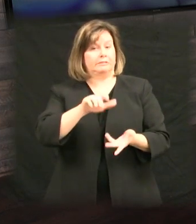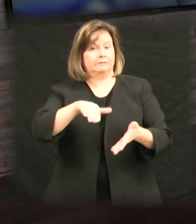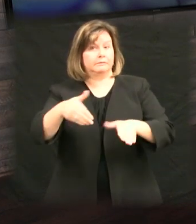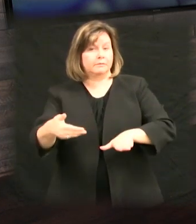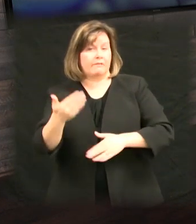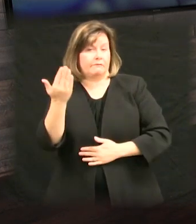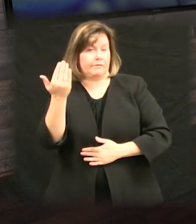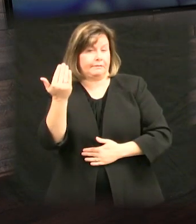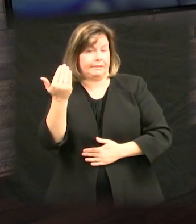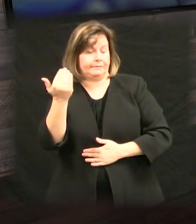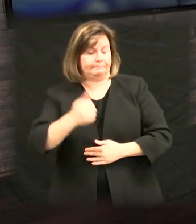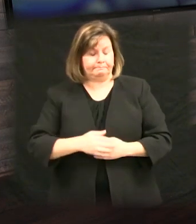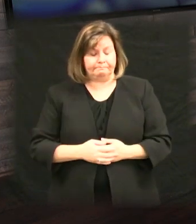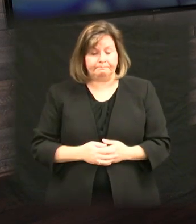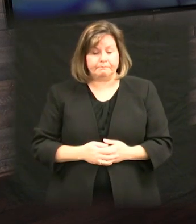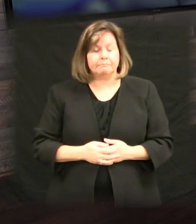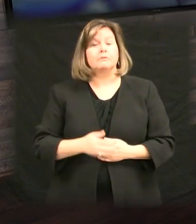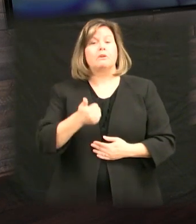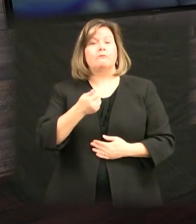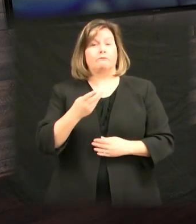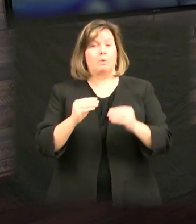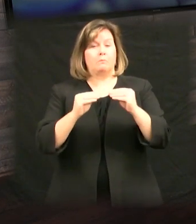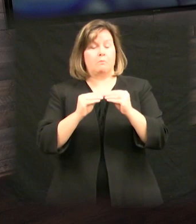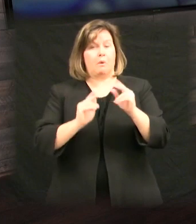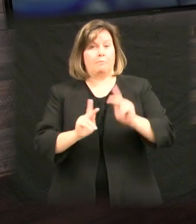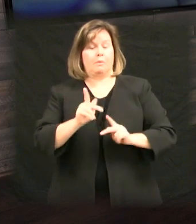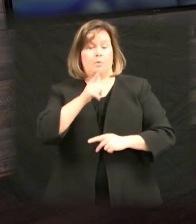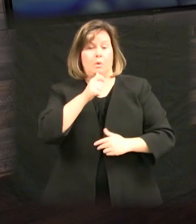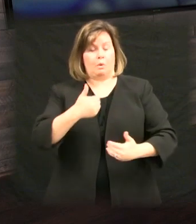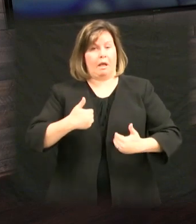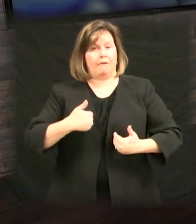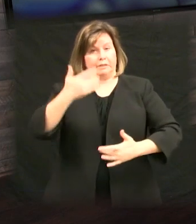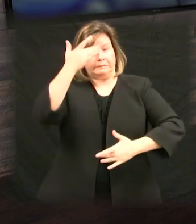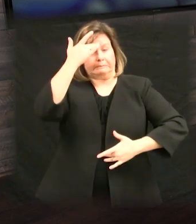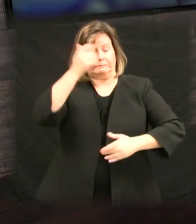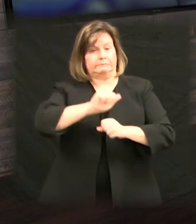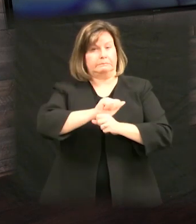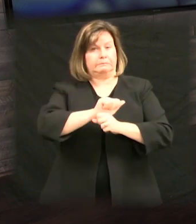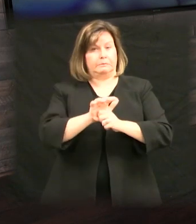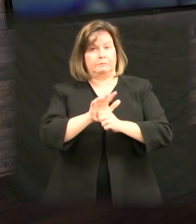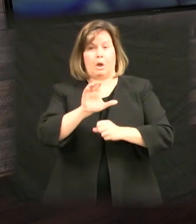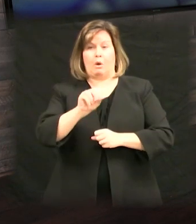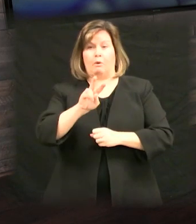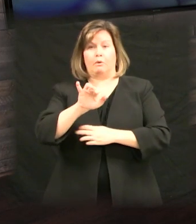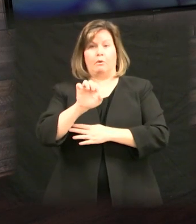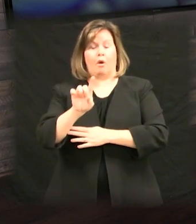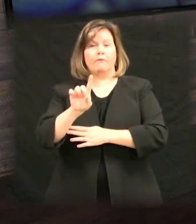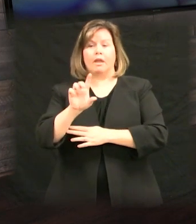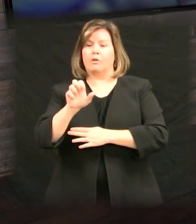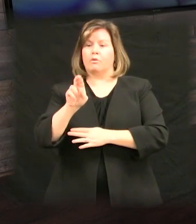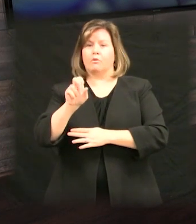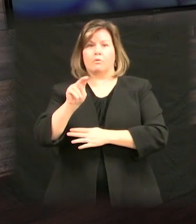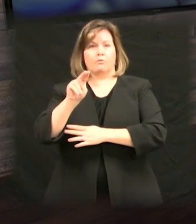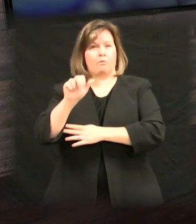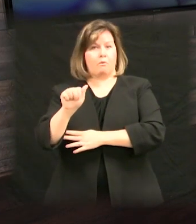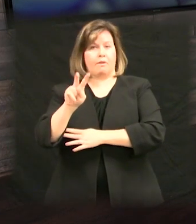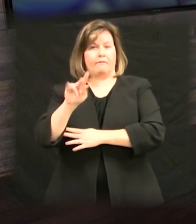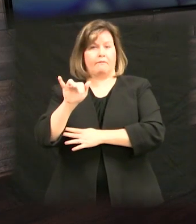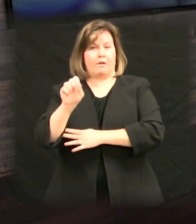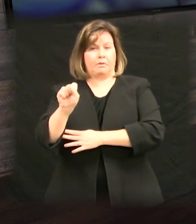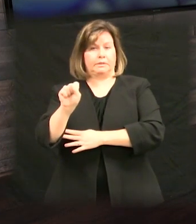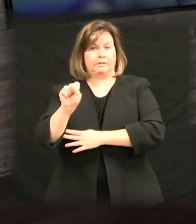deaths. We've also learned of a few more cases here in Kent County, bringing our total to 27 cases as of this